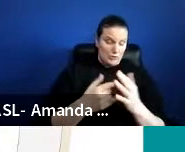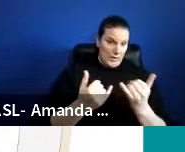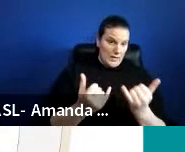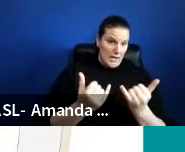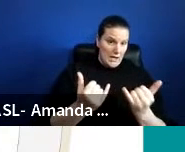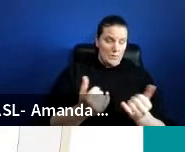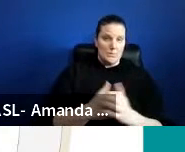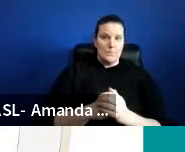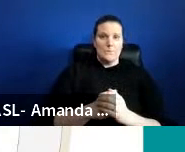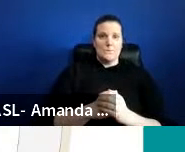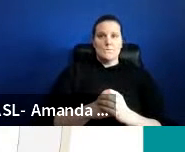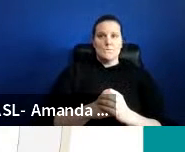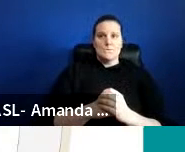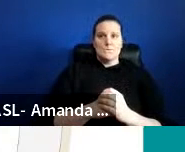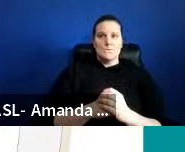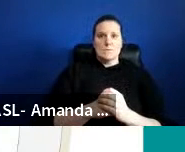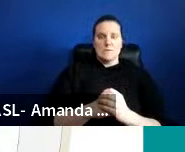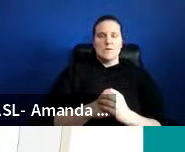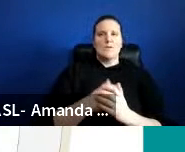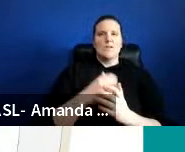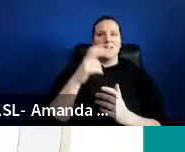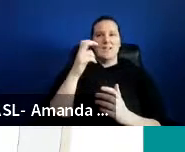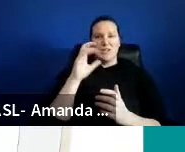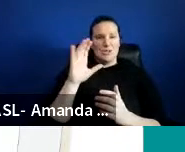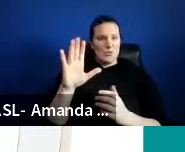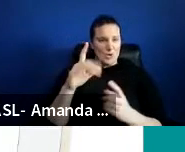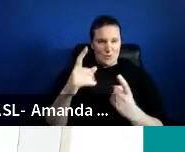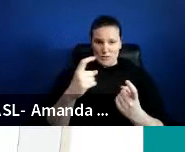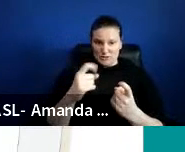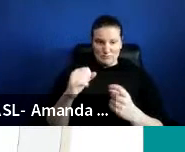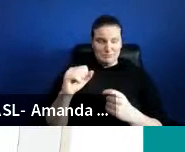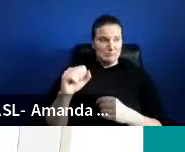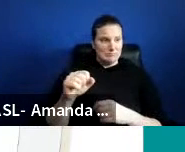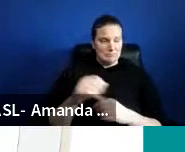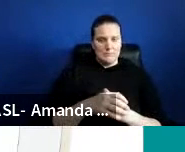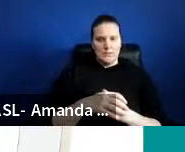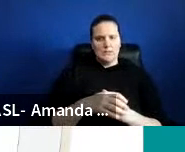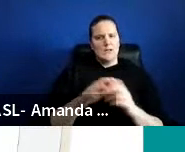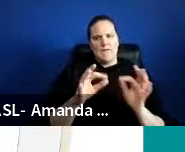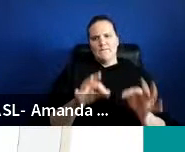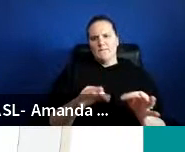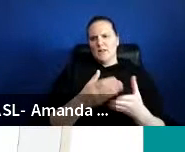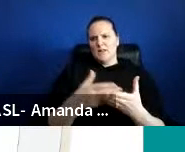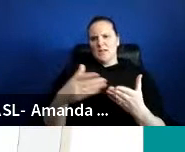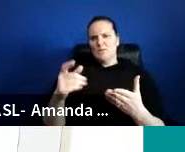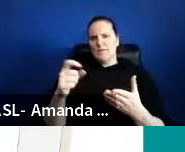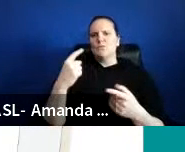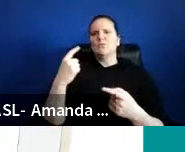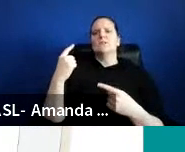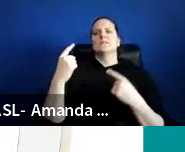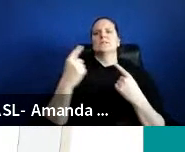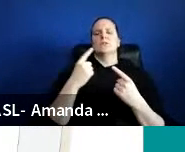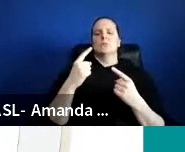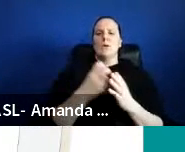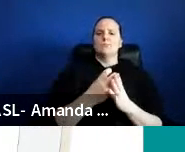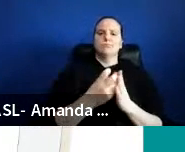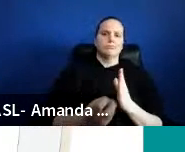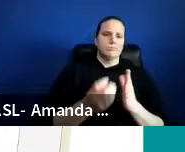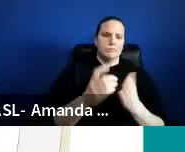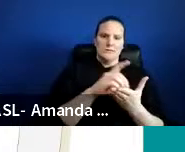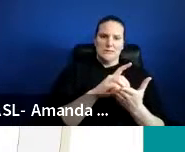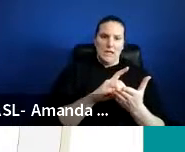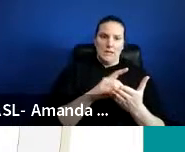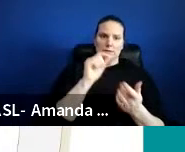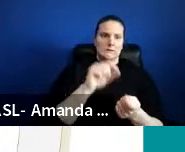And we hear you, we hear all the questions, and there are definitely things that we need to consider as we develop design in